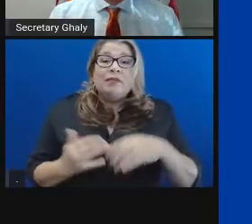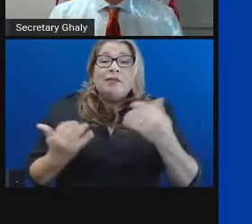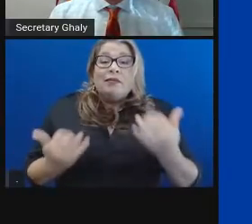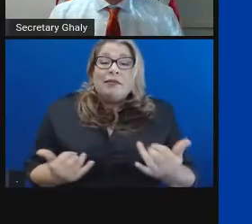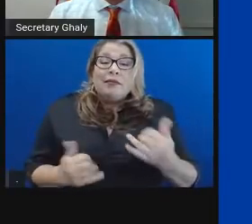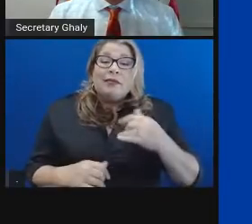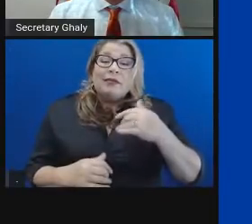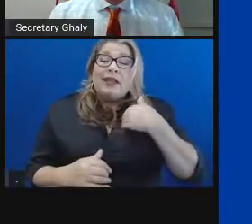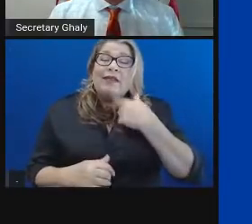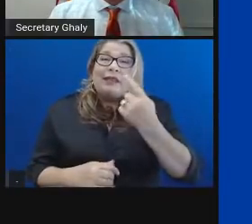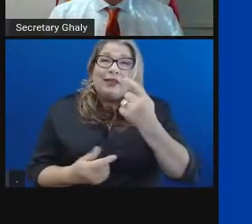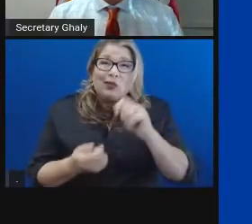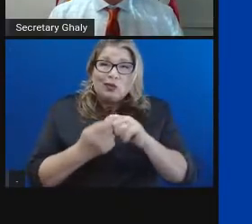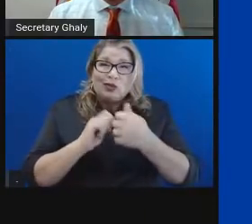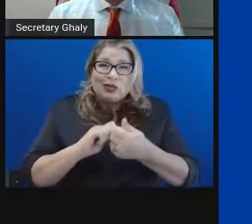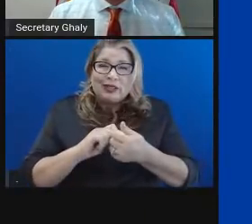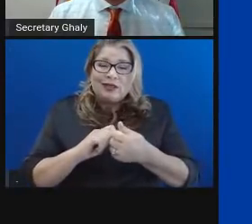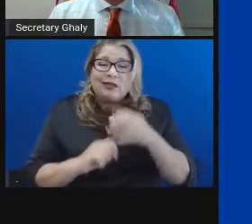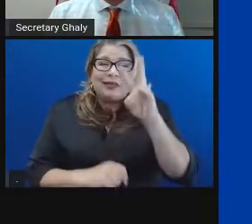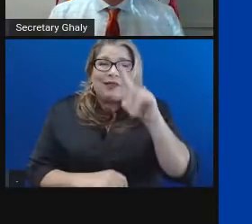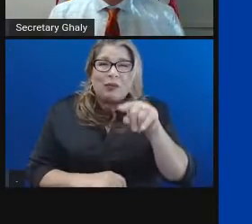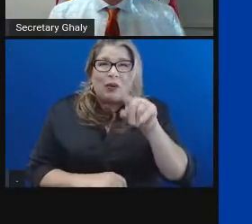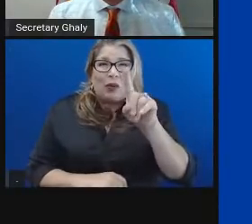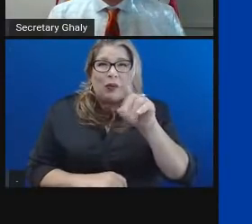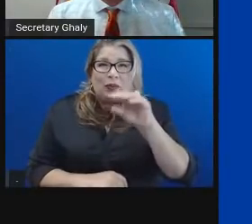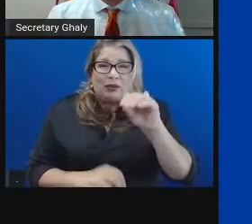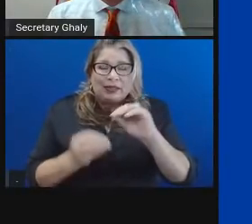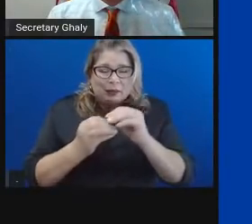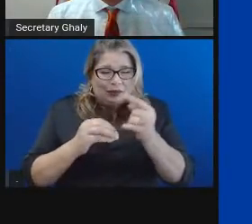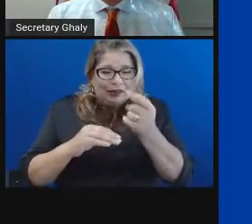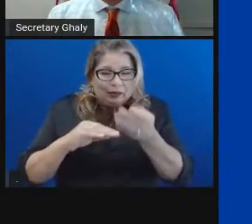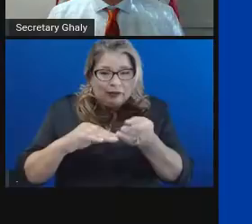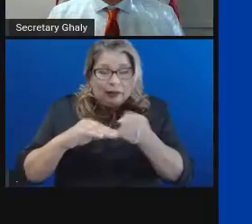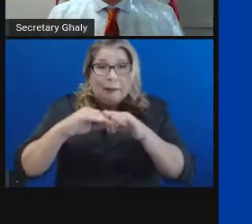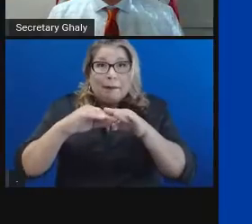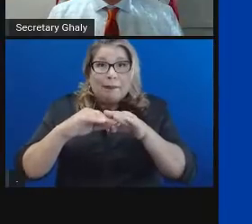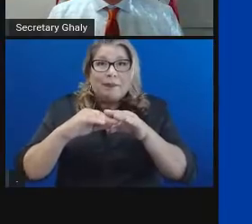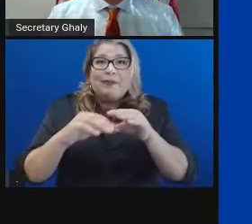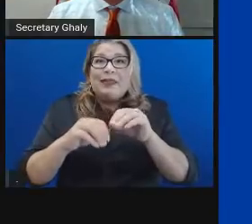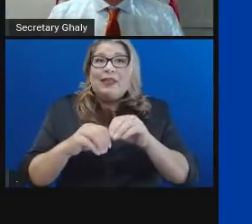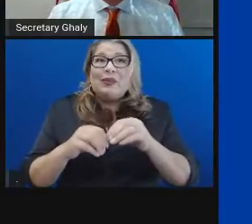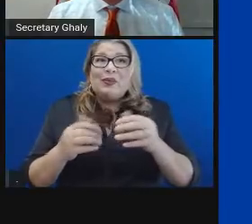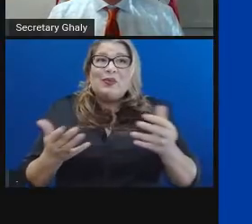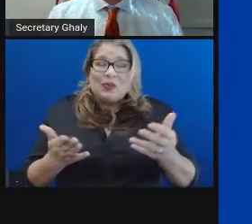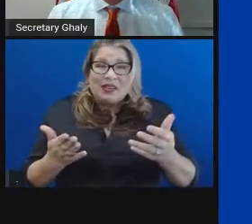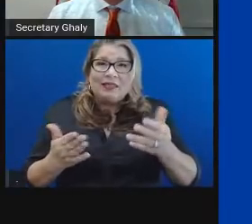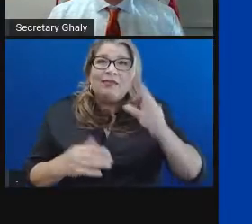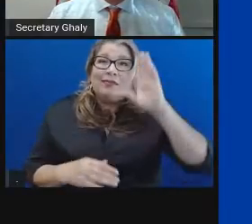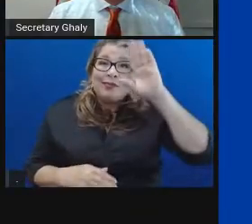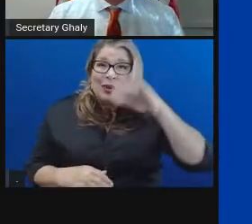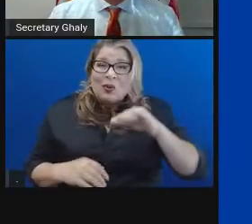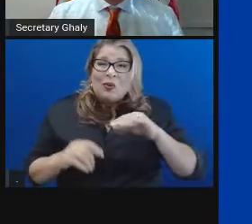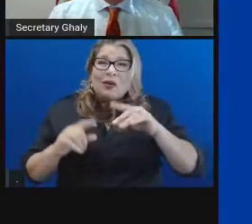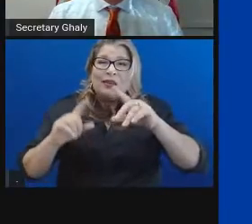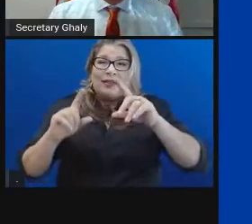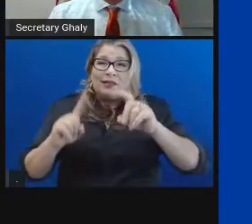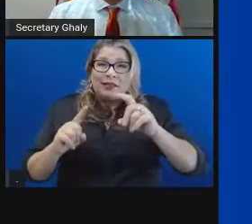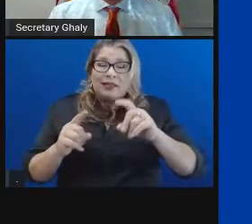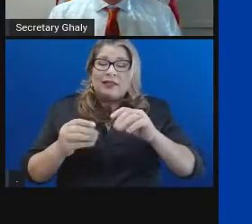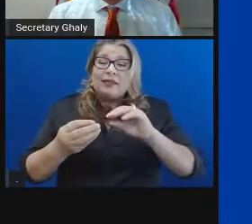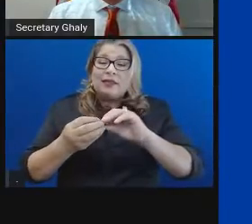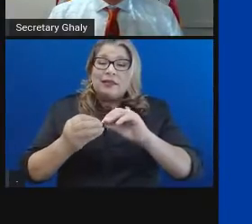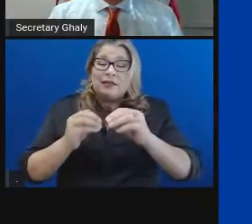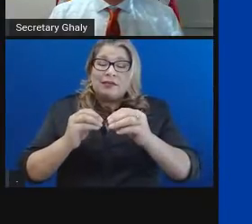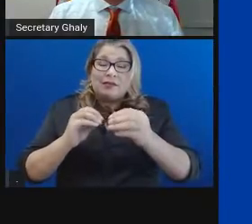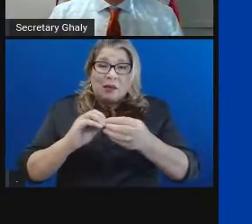change over the last 2 weeks. Another signal that we're seeing, even though things increase, it's a lower rate of